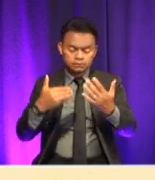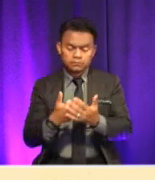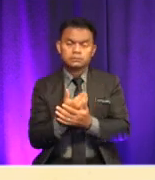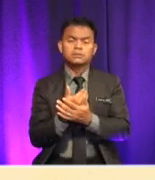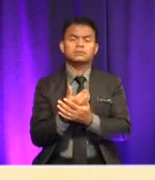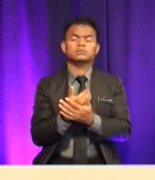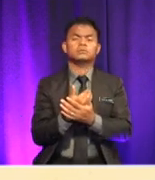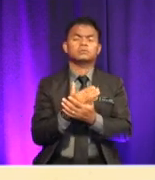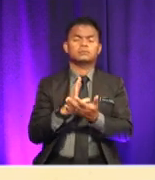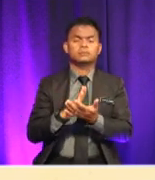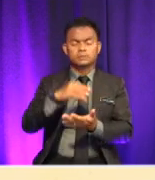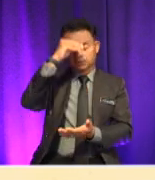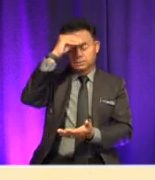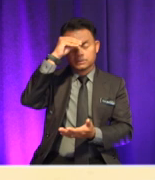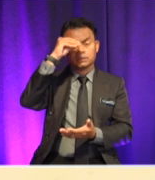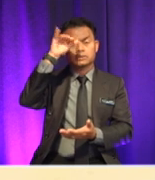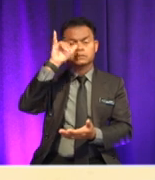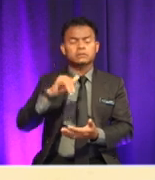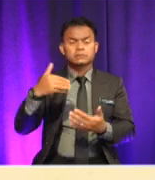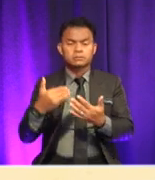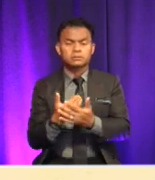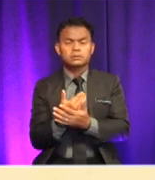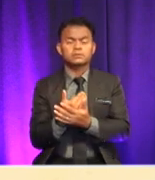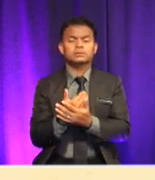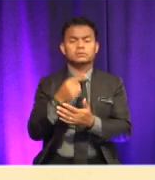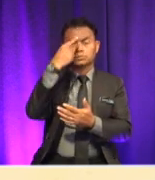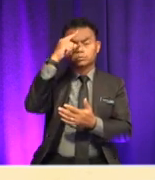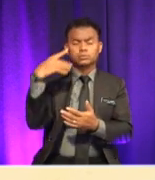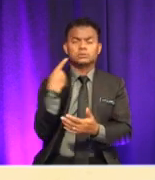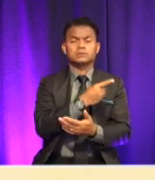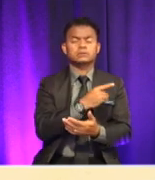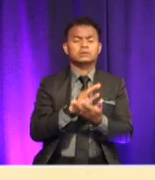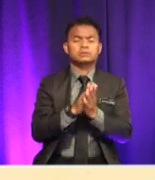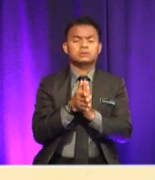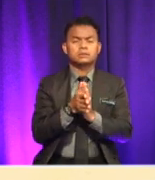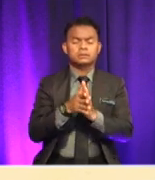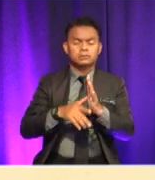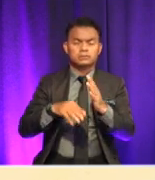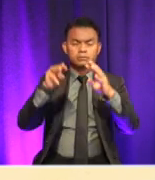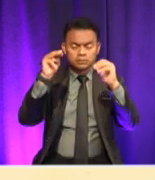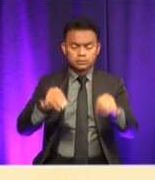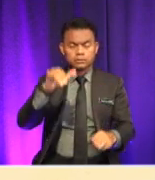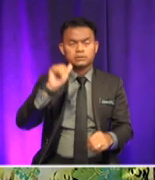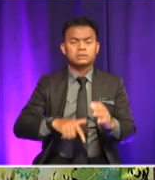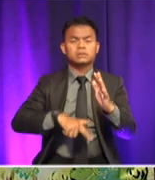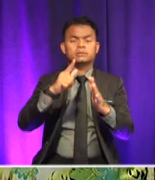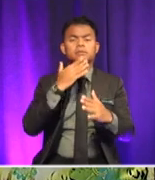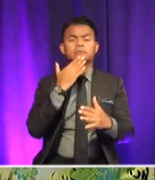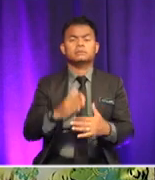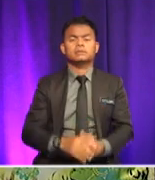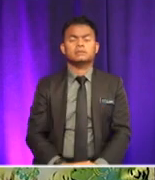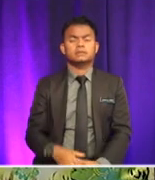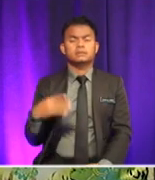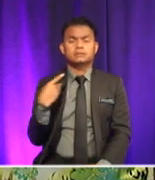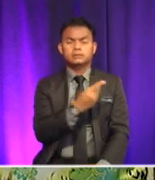to adapt the old values and the new values, because we're evolving in our community, we're evolving in our lifestyle. So we have to